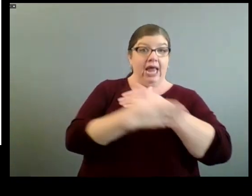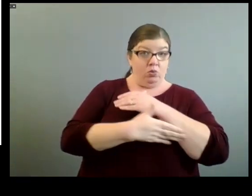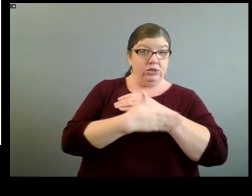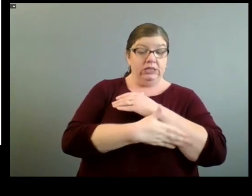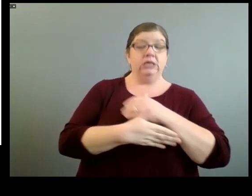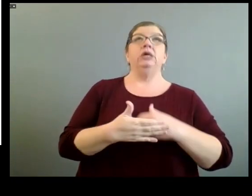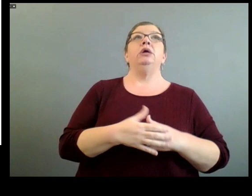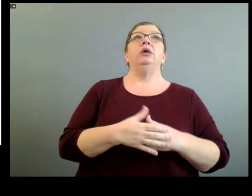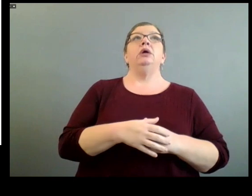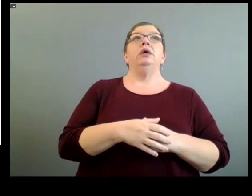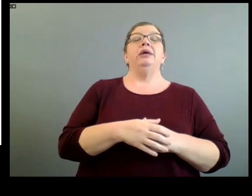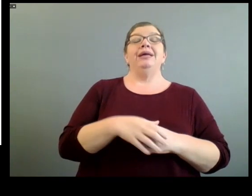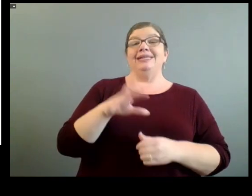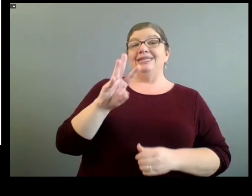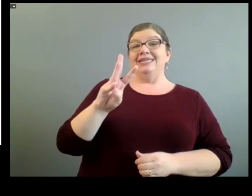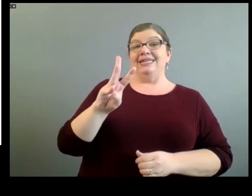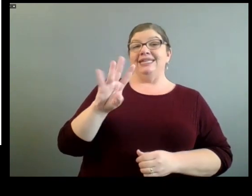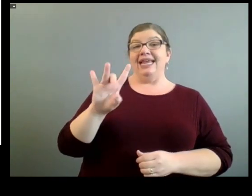county,